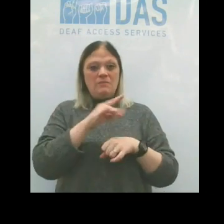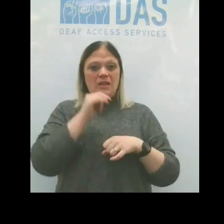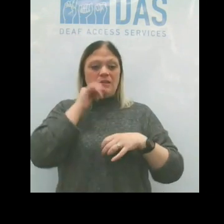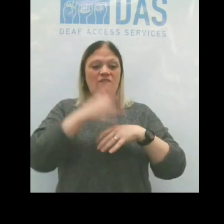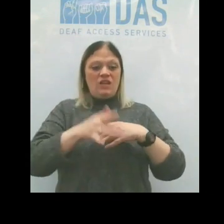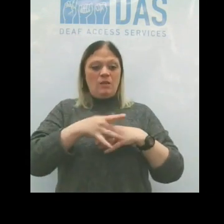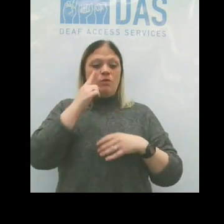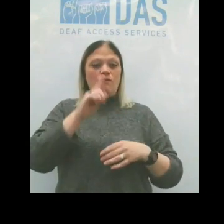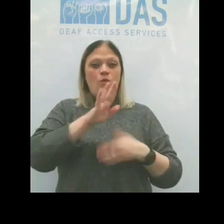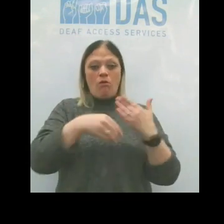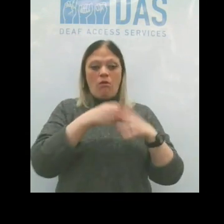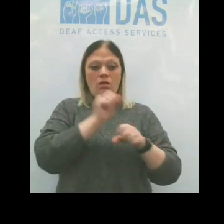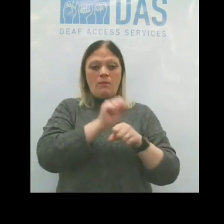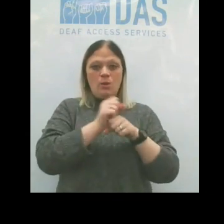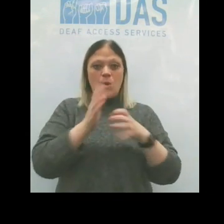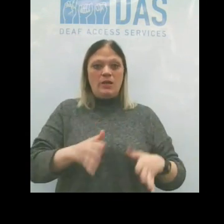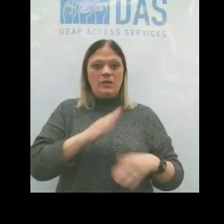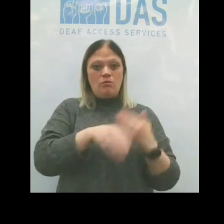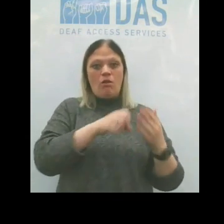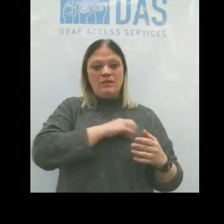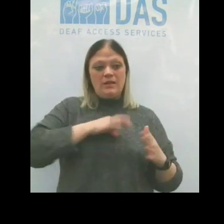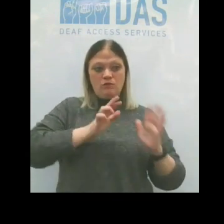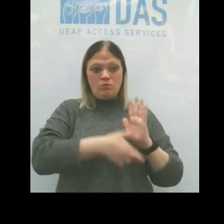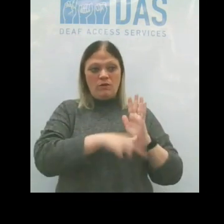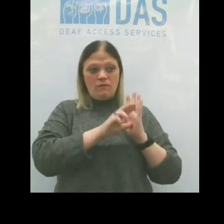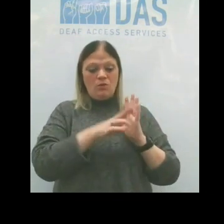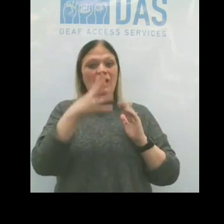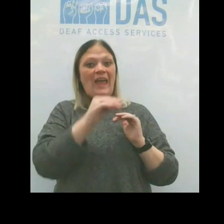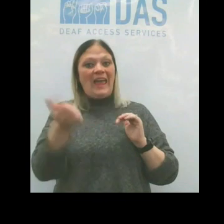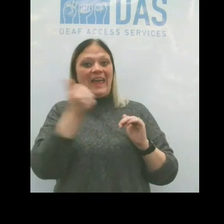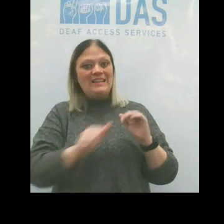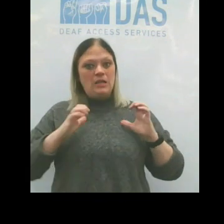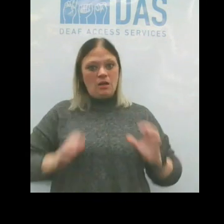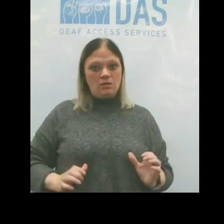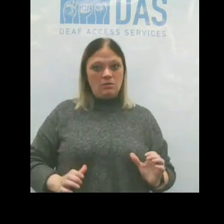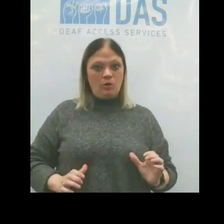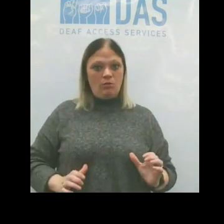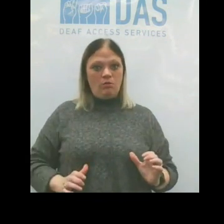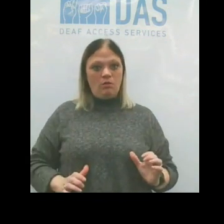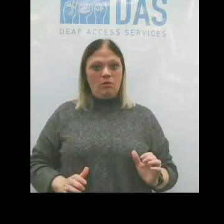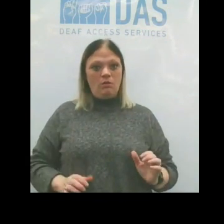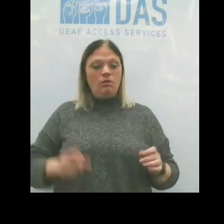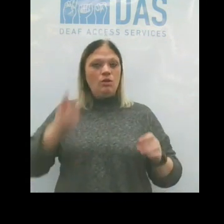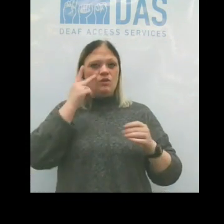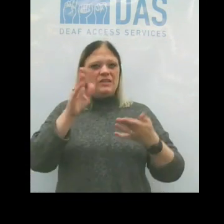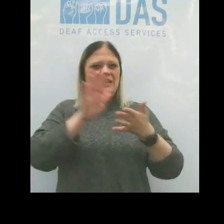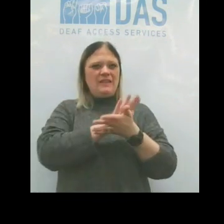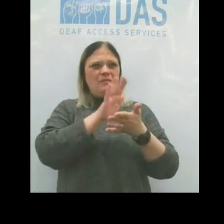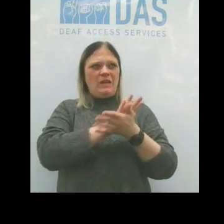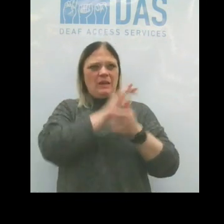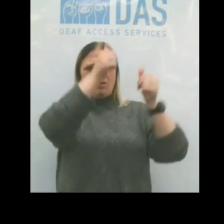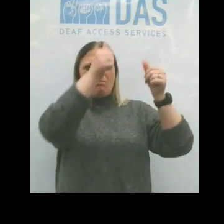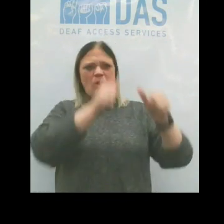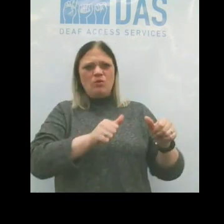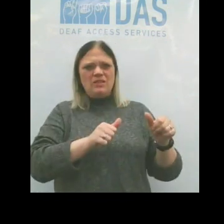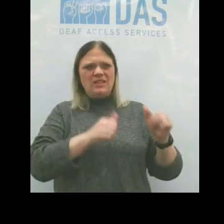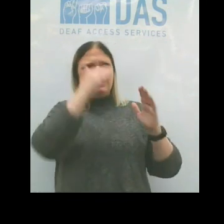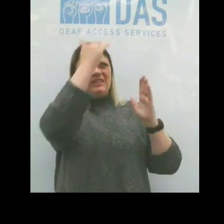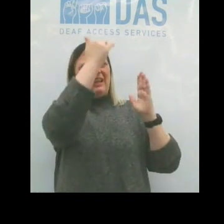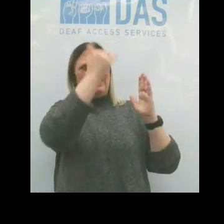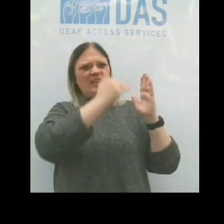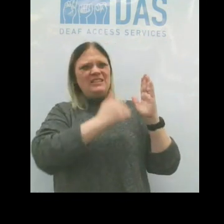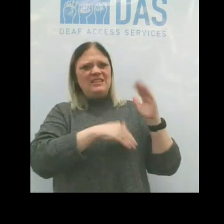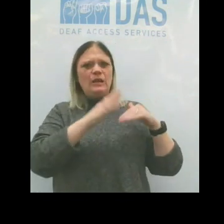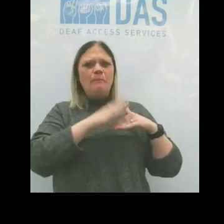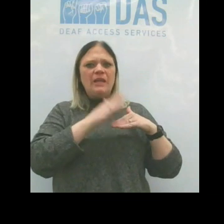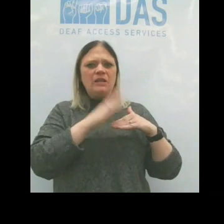their employees to review, as well as any patrons. You often see those sheets on the wall that list like the